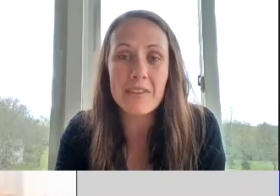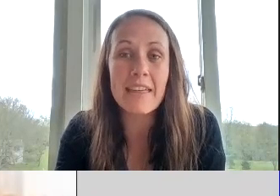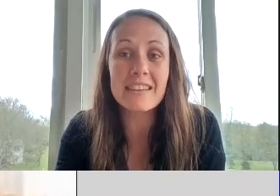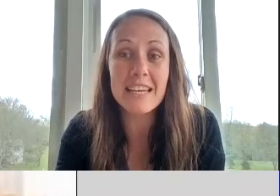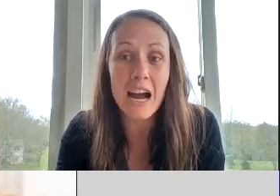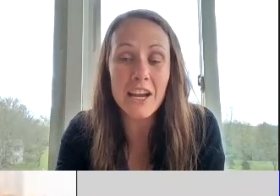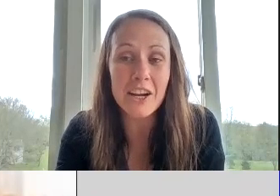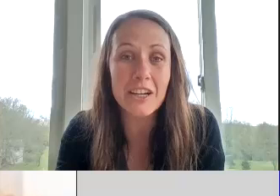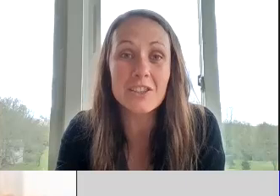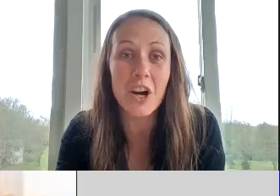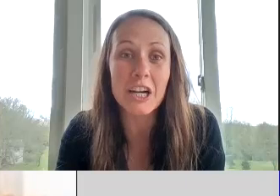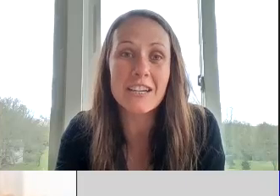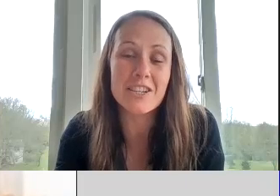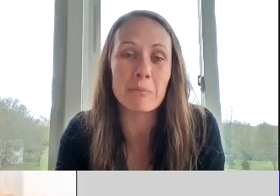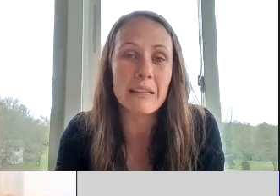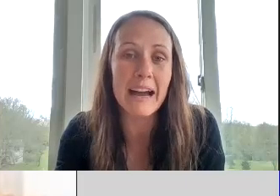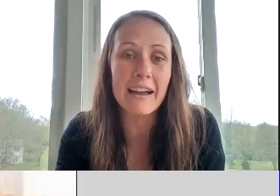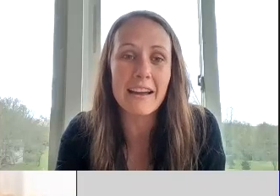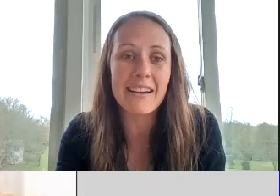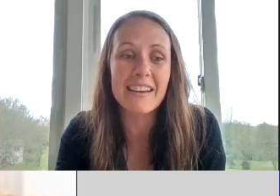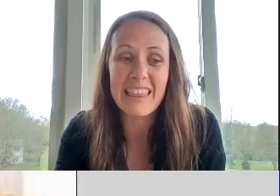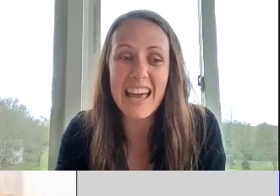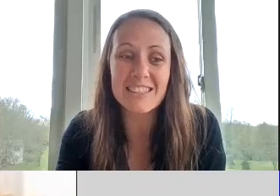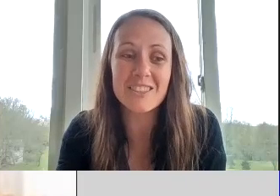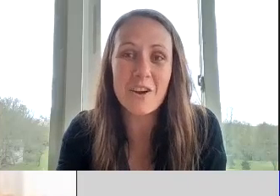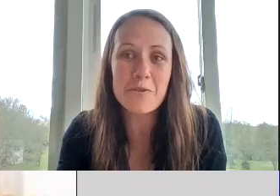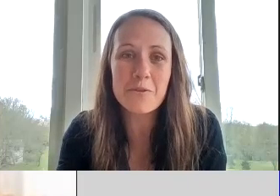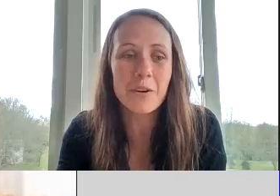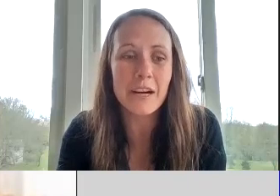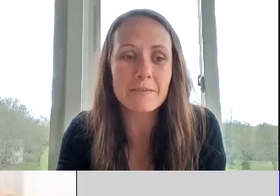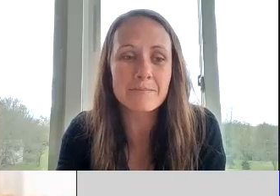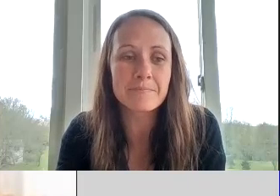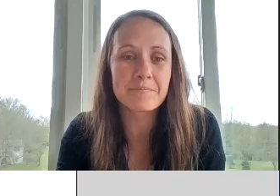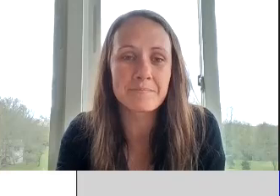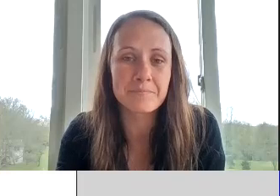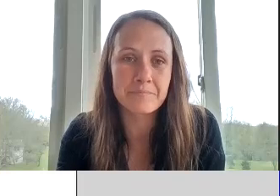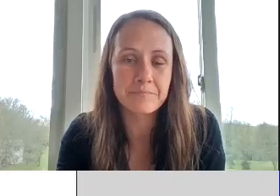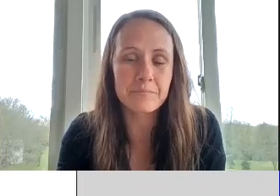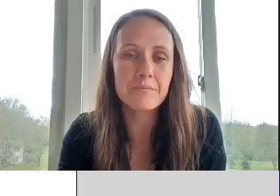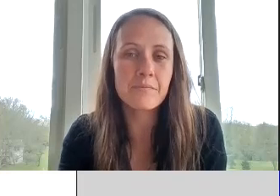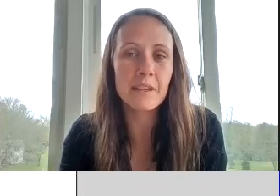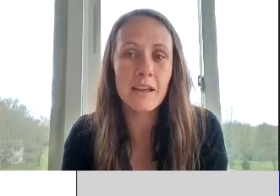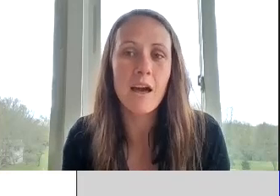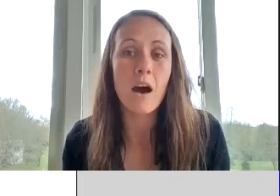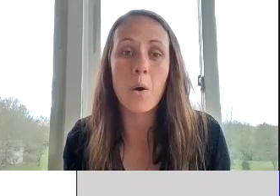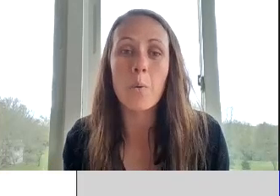white, and the tiger is orange and black. That's so cool.